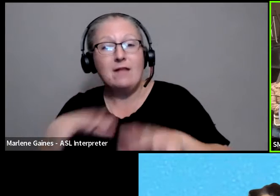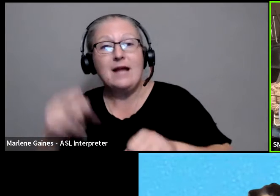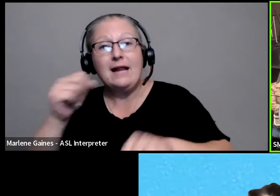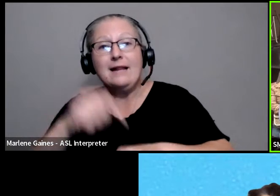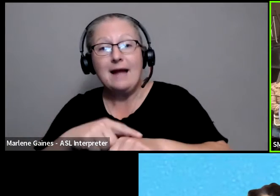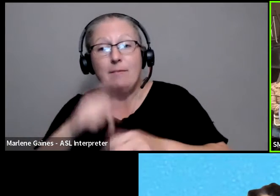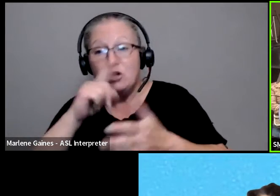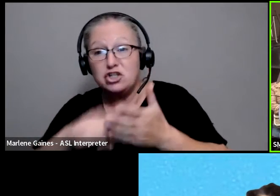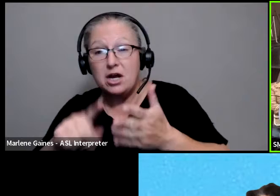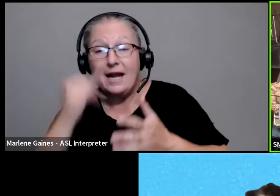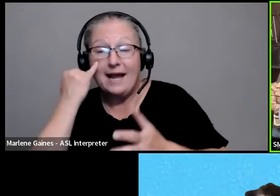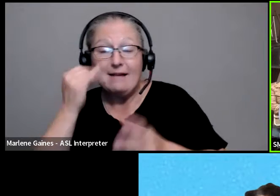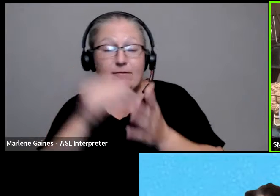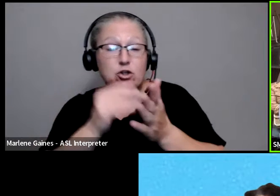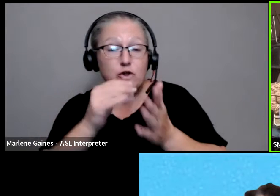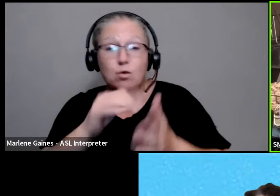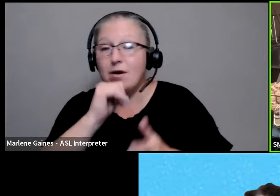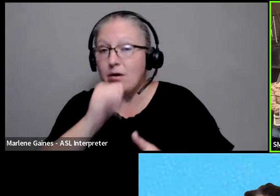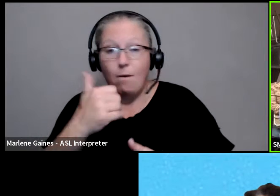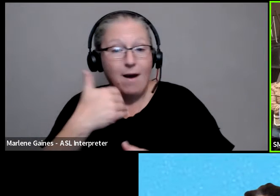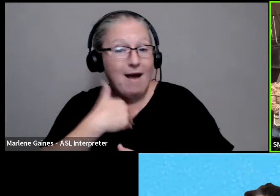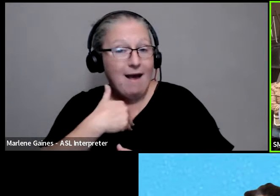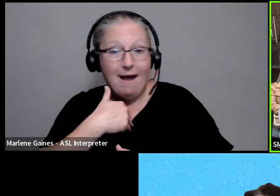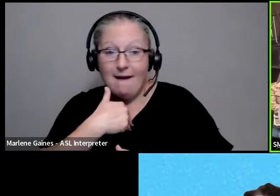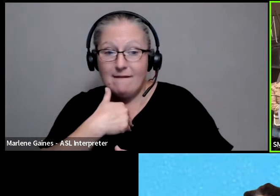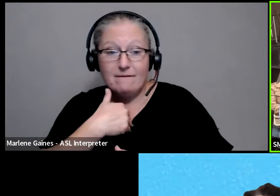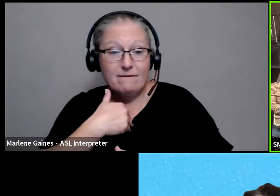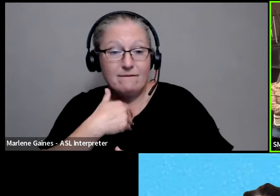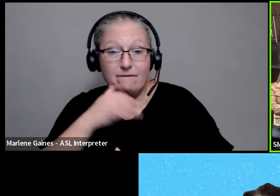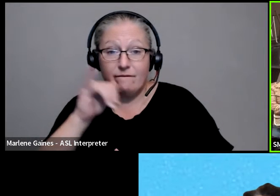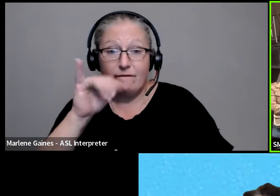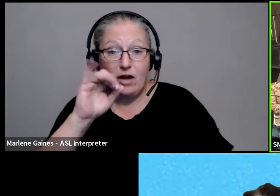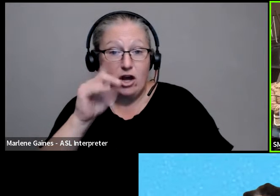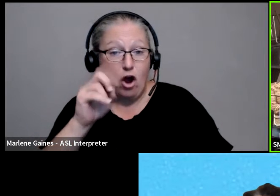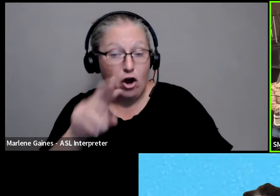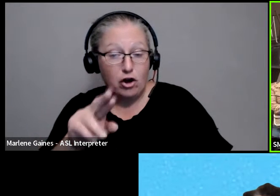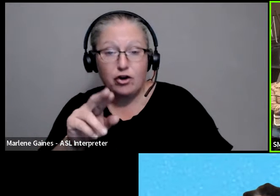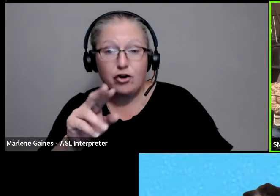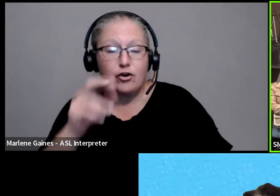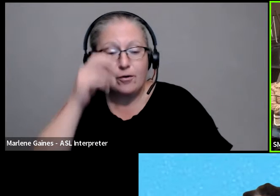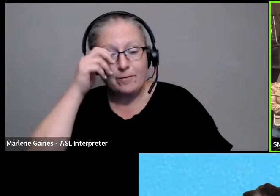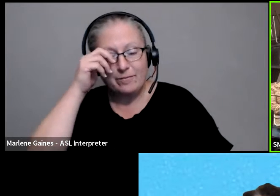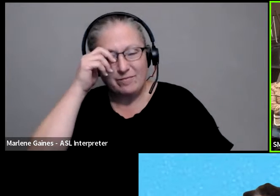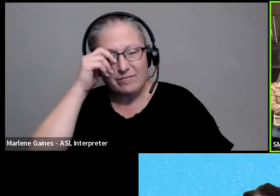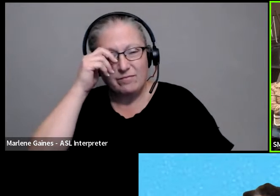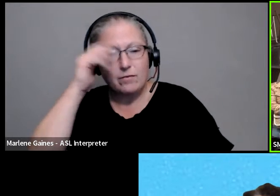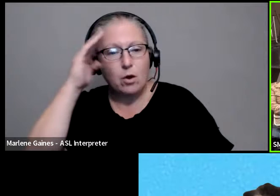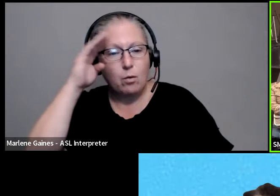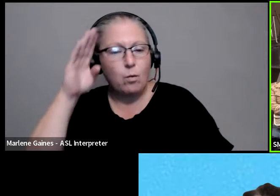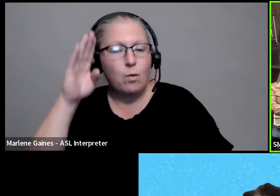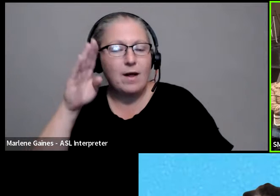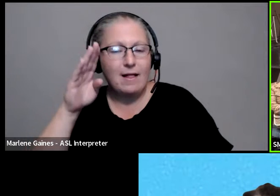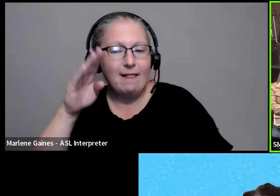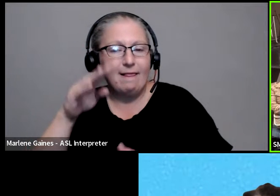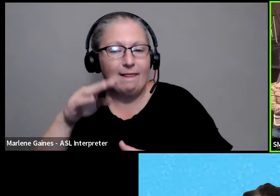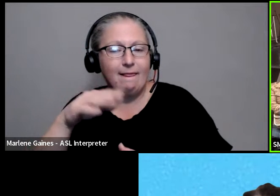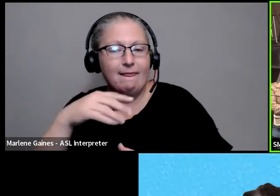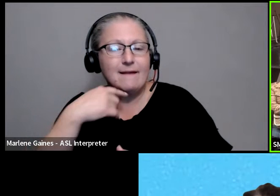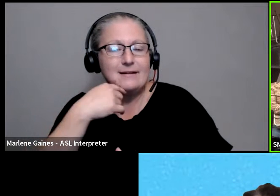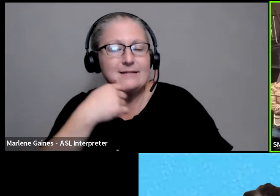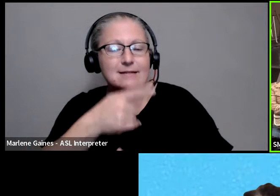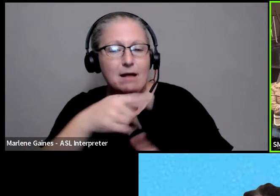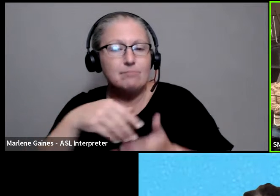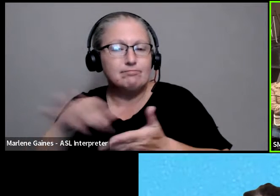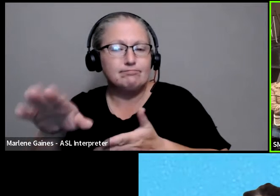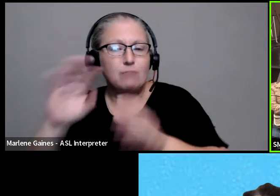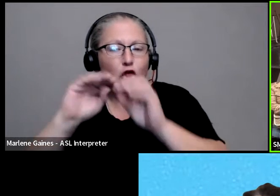check. If a student doesn't have their, you know, Yonder, they'll get sent down to the office to go get